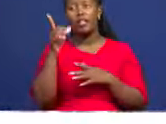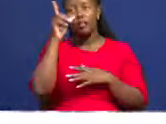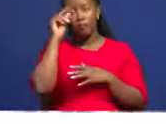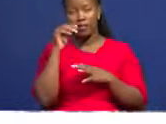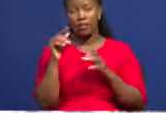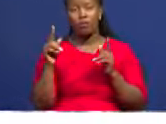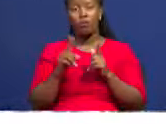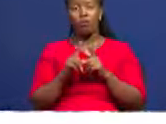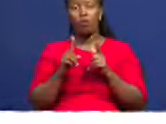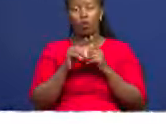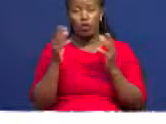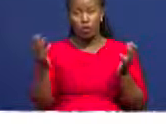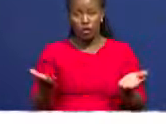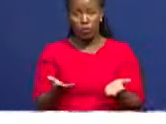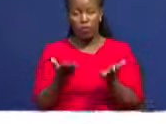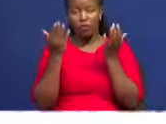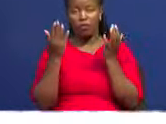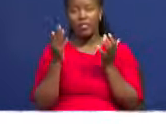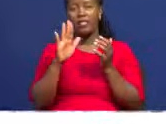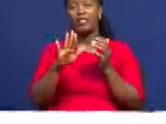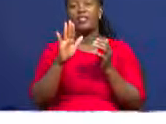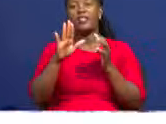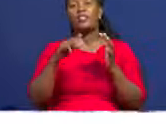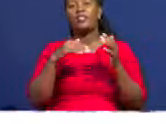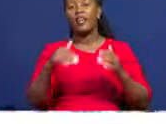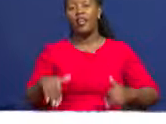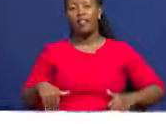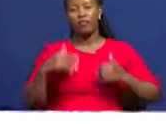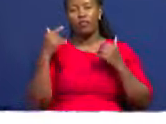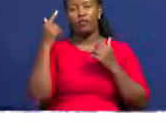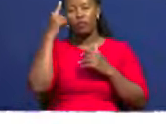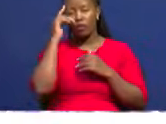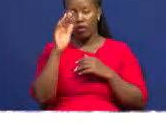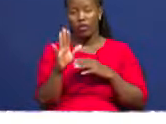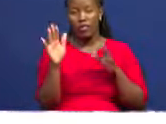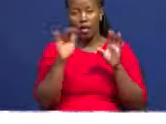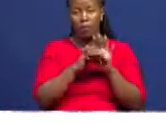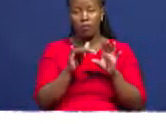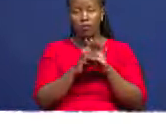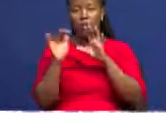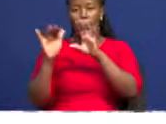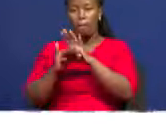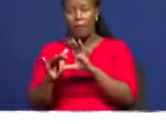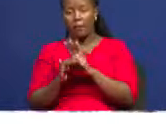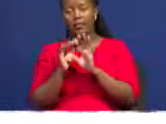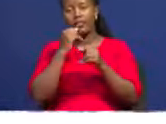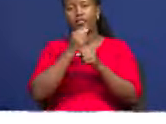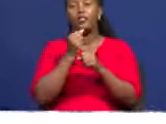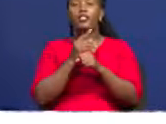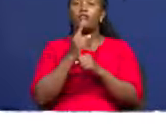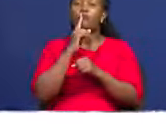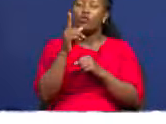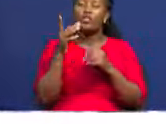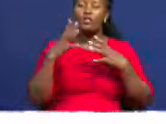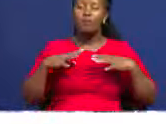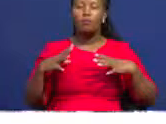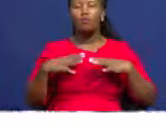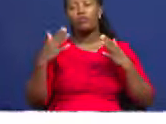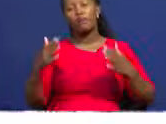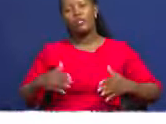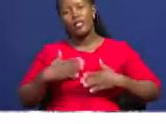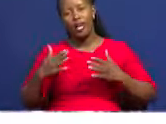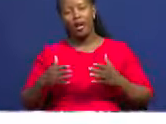improve the livelihood of our members here in Mombasa, so that they can be proud of this party when they're in